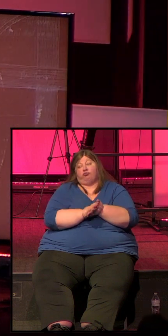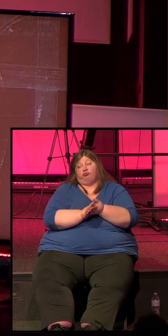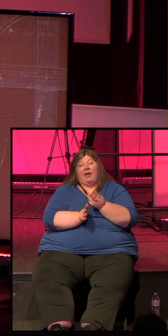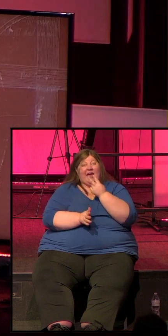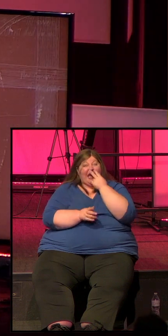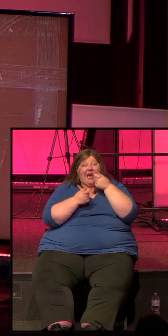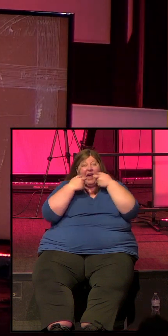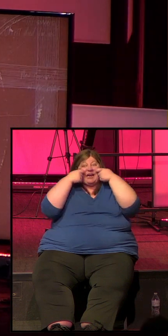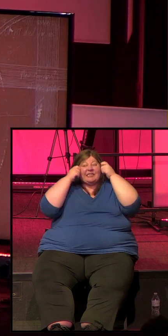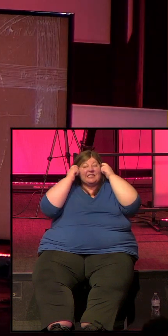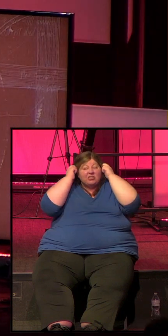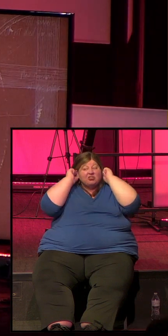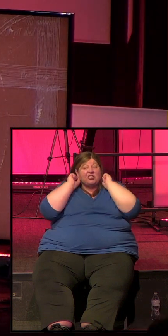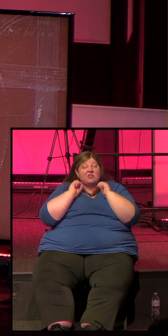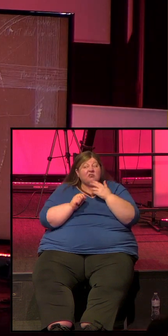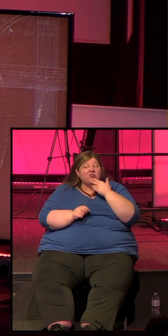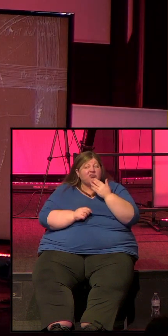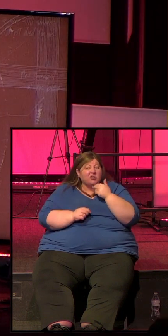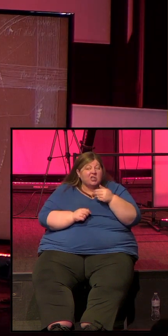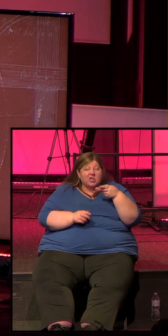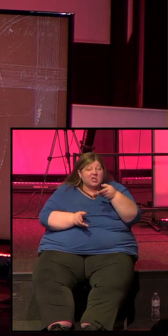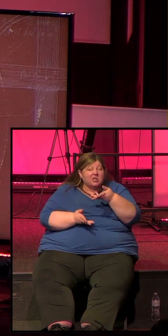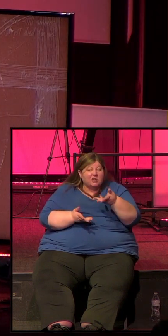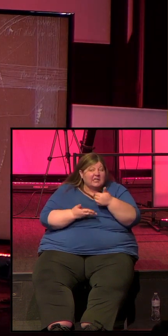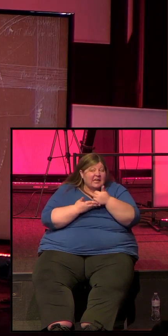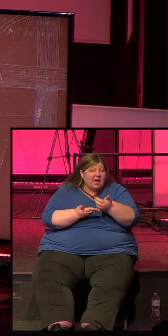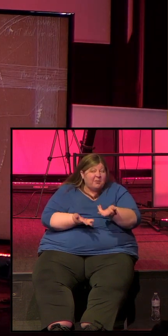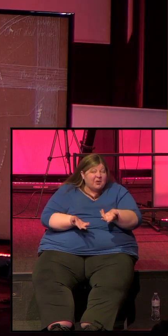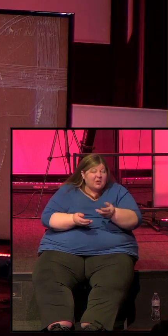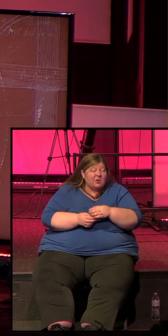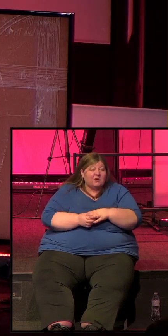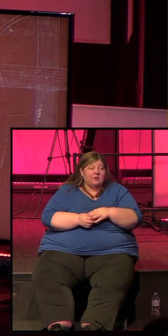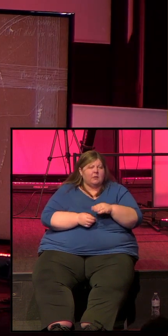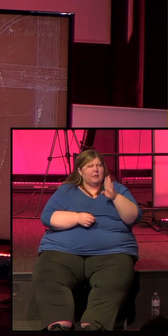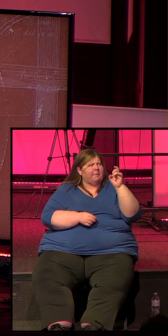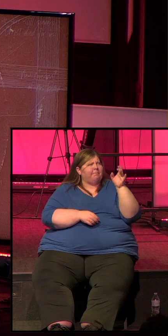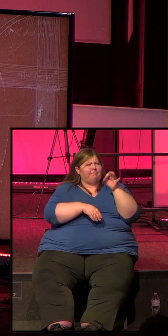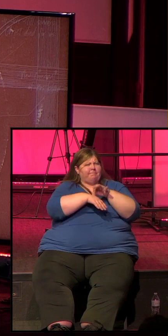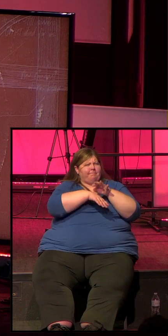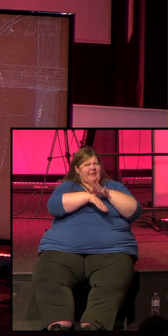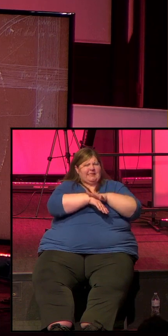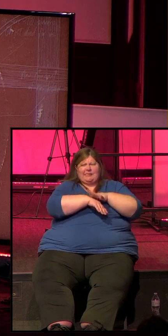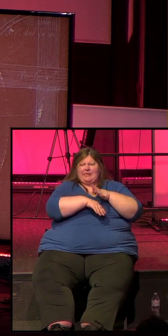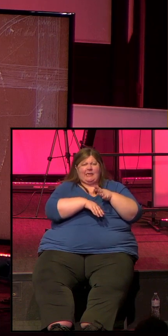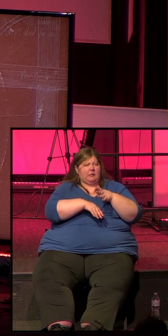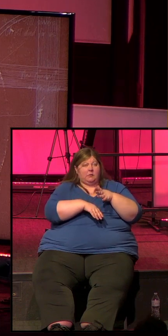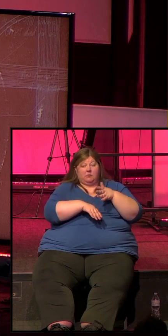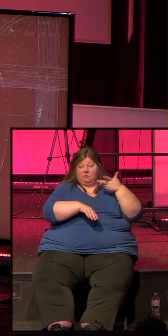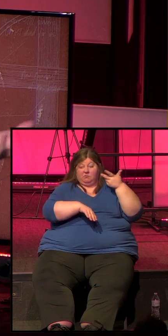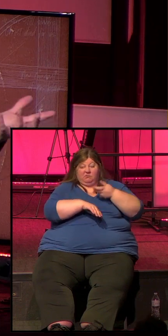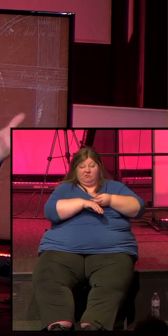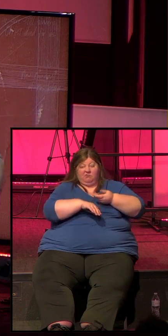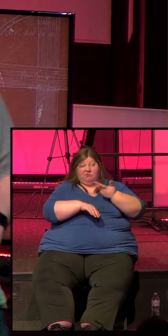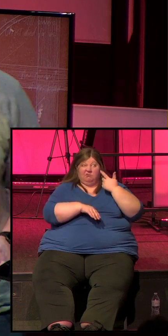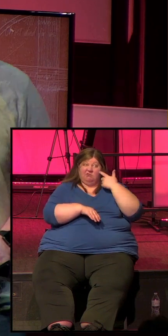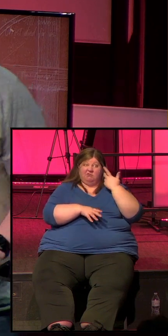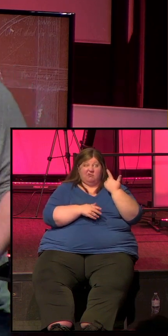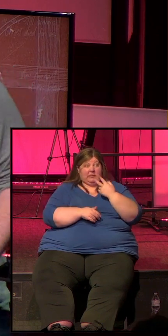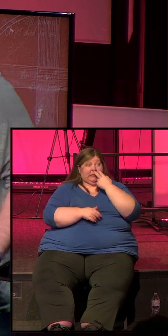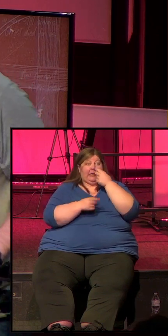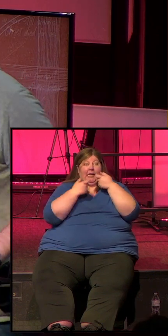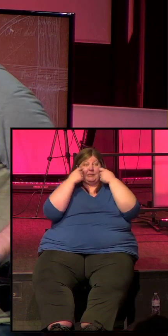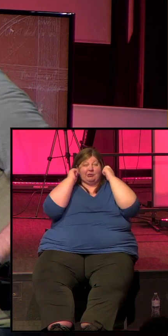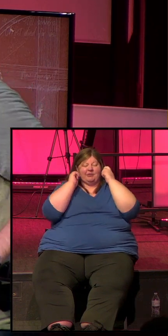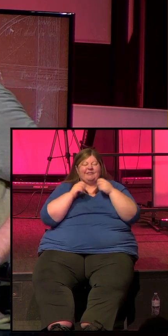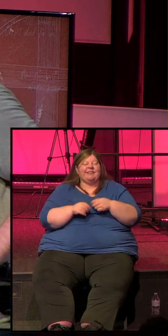sugar, anything I can contribute to this equation here? Bee sting, one of these. It sounds like they would help. You know, you still need oxygen. You